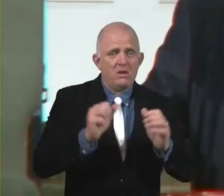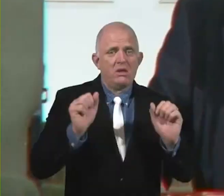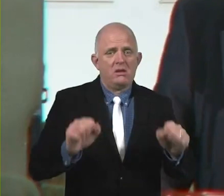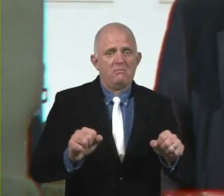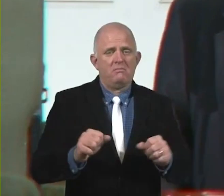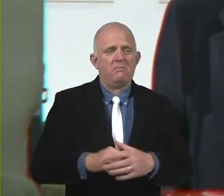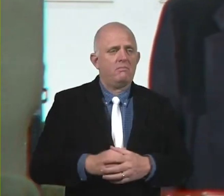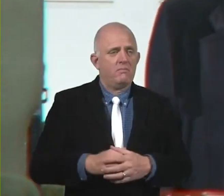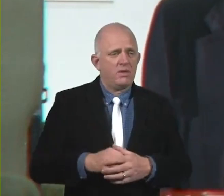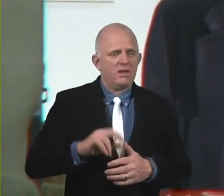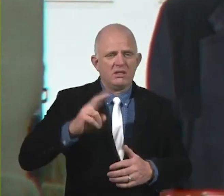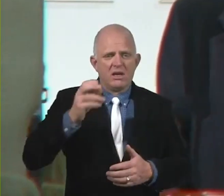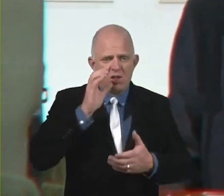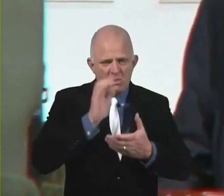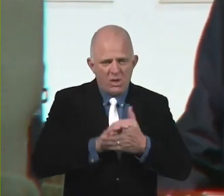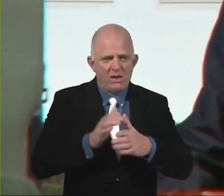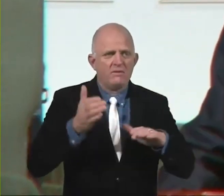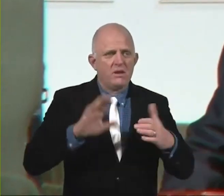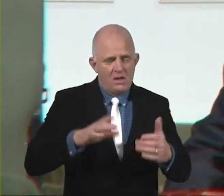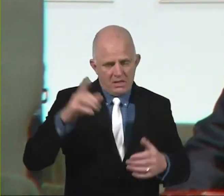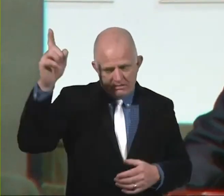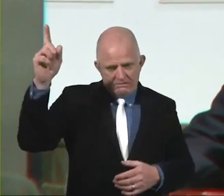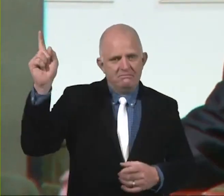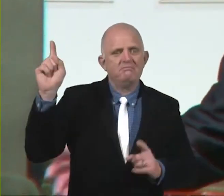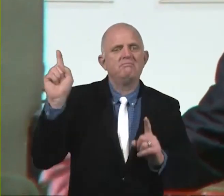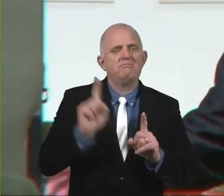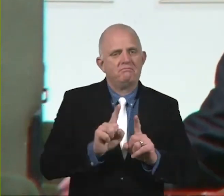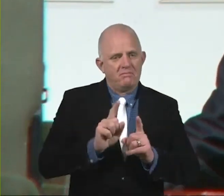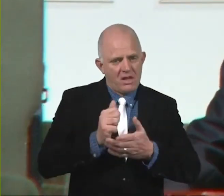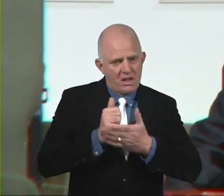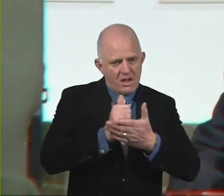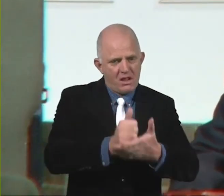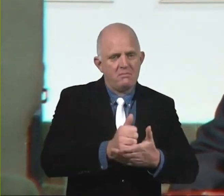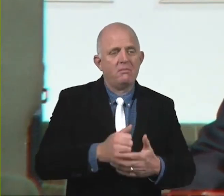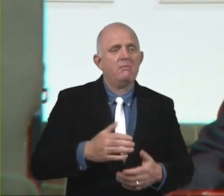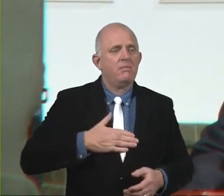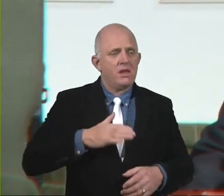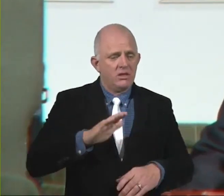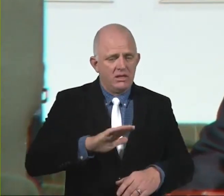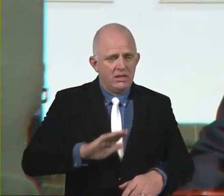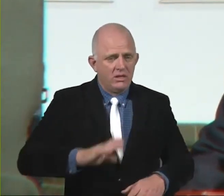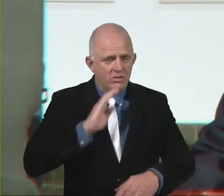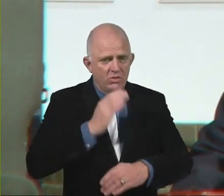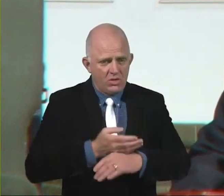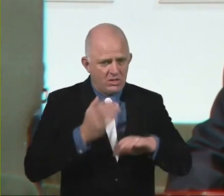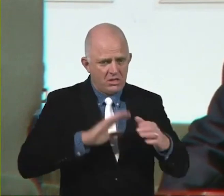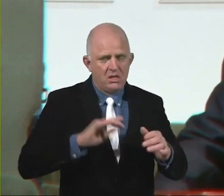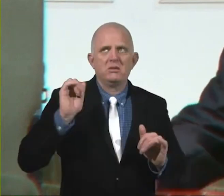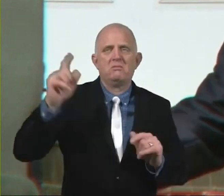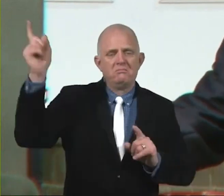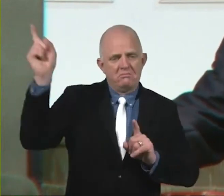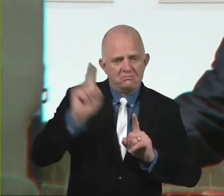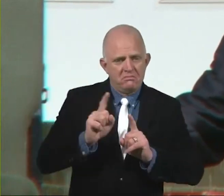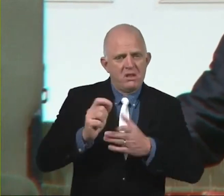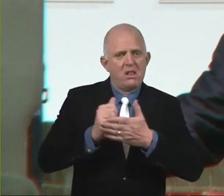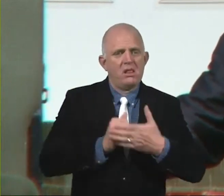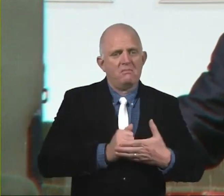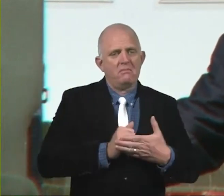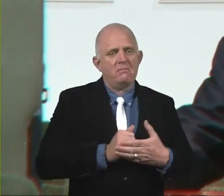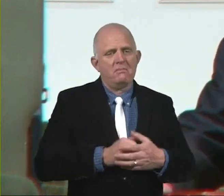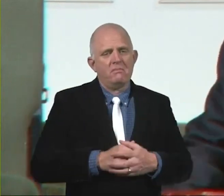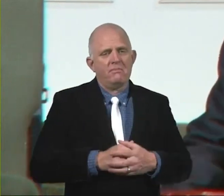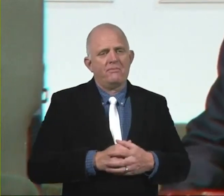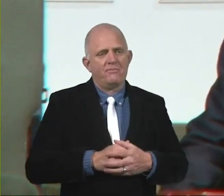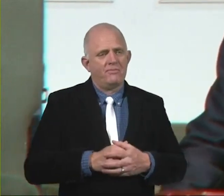say your second wife died, I can come and help you. My little girl died, I can come and help you. You tell me tonight that you're eat